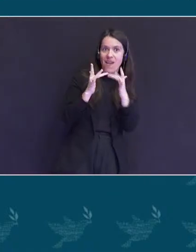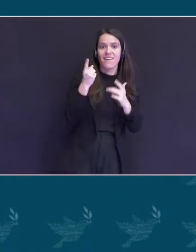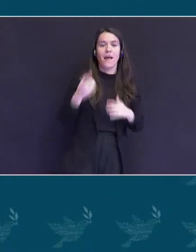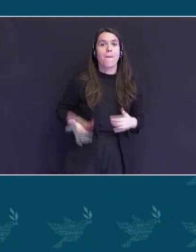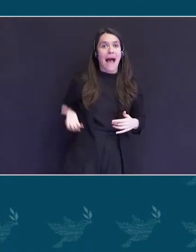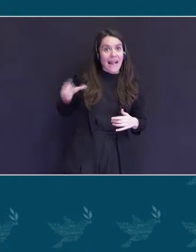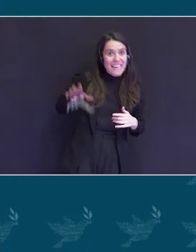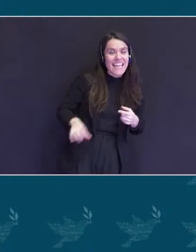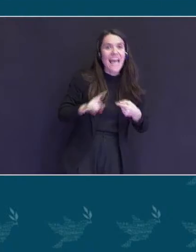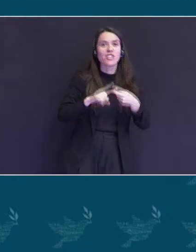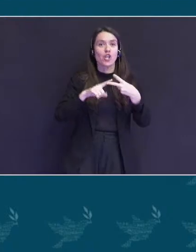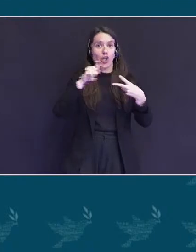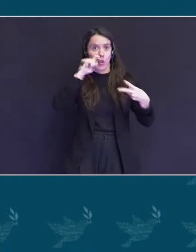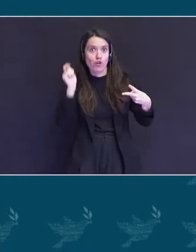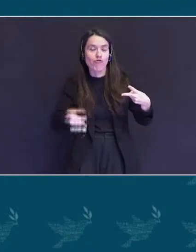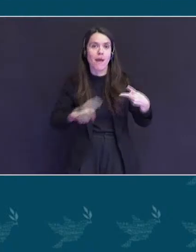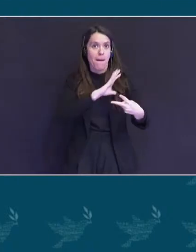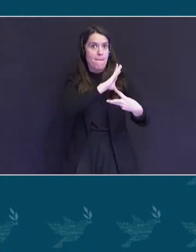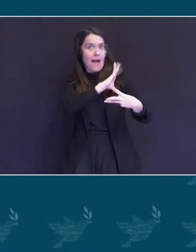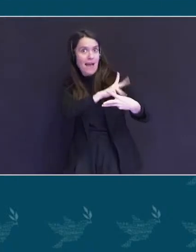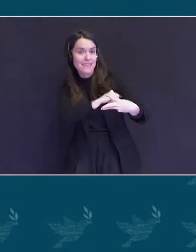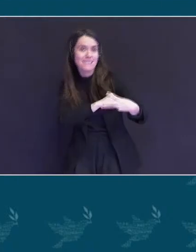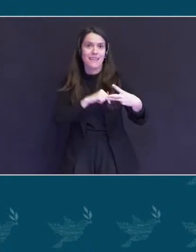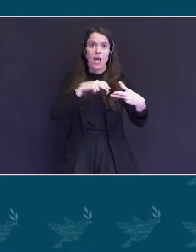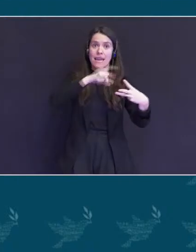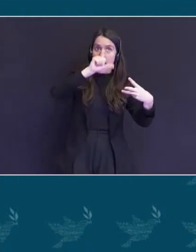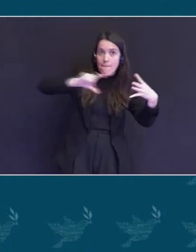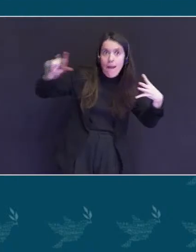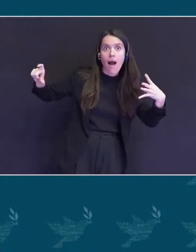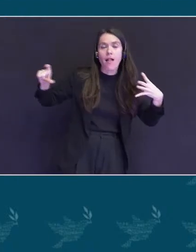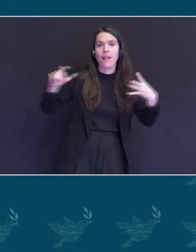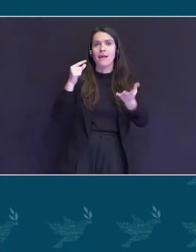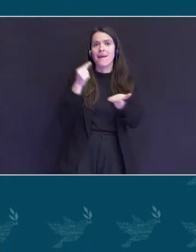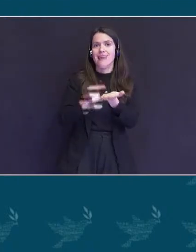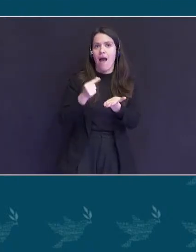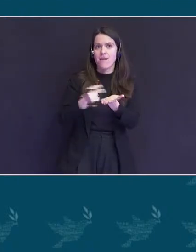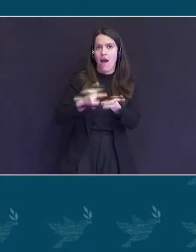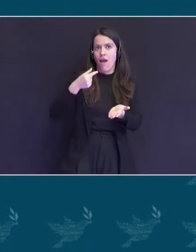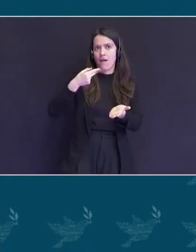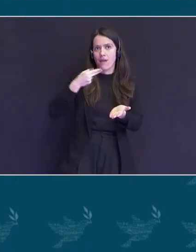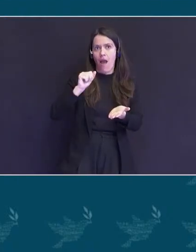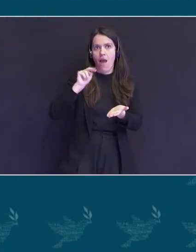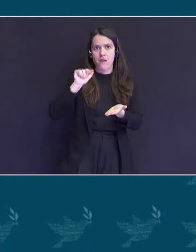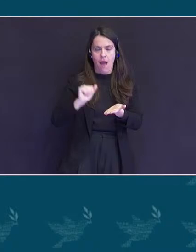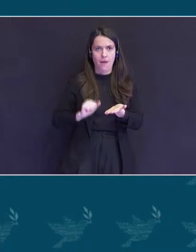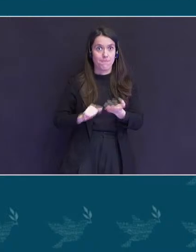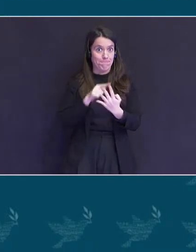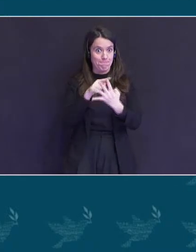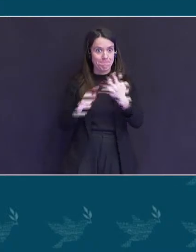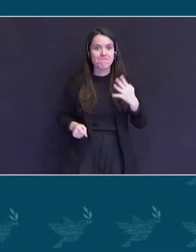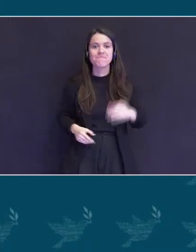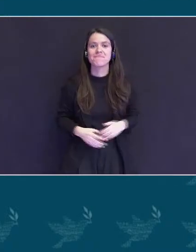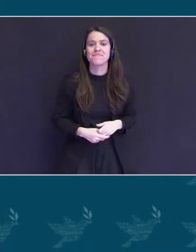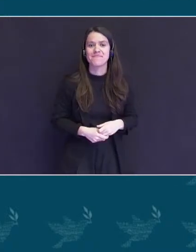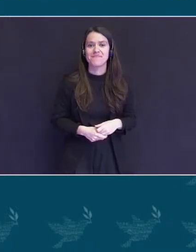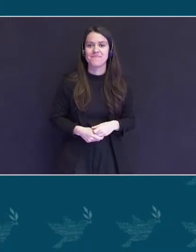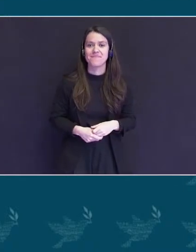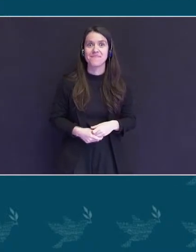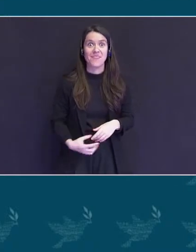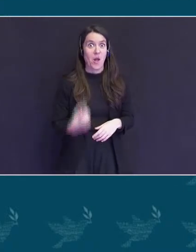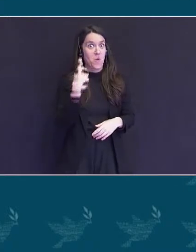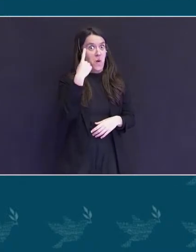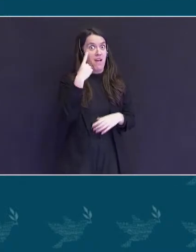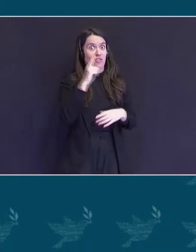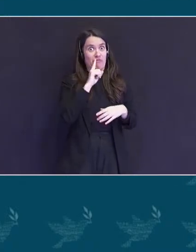Bangladesh, Ukraine, Palestine, Nepal, and Ghana. And the most successful of them all is the